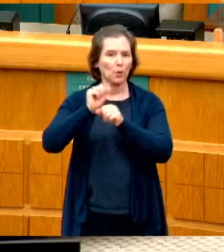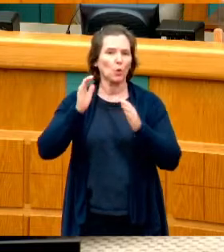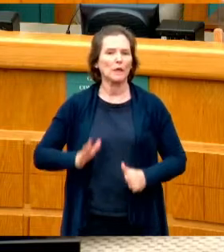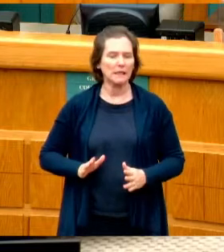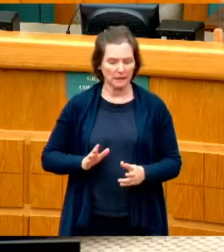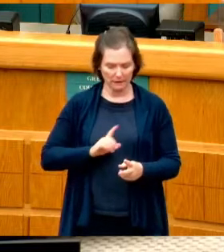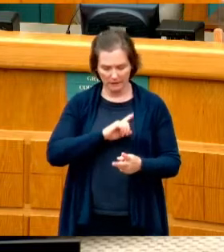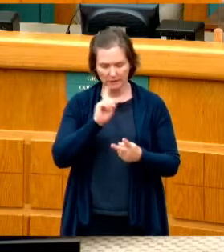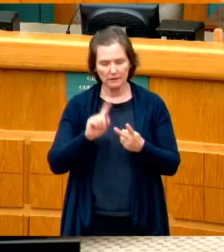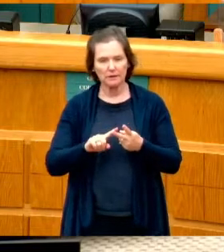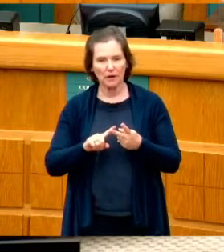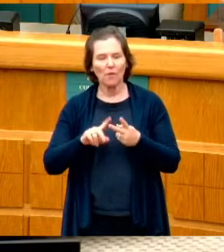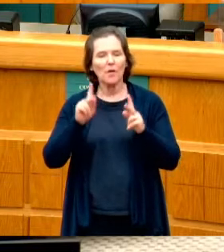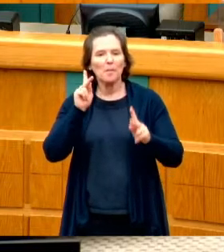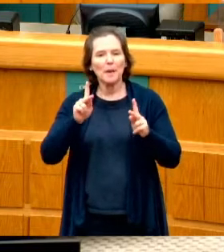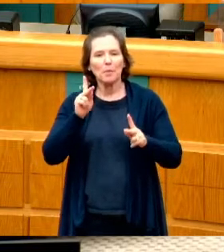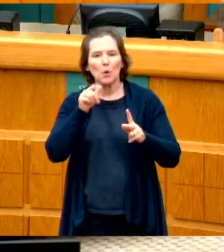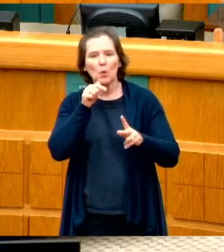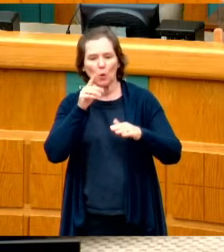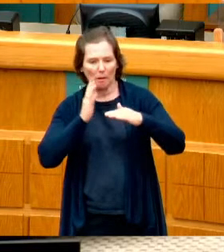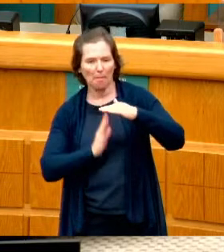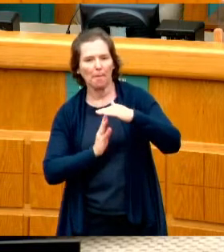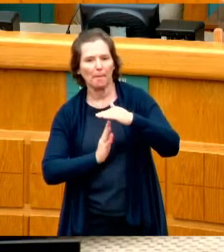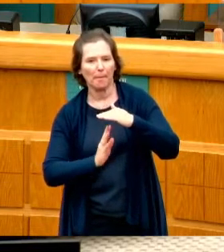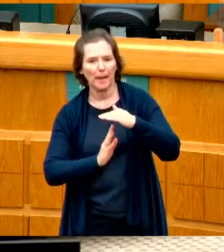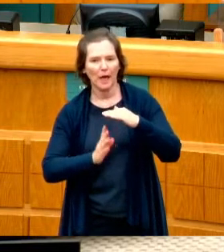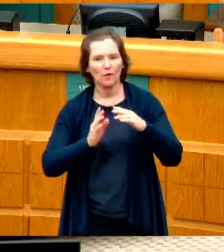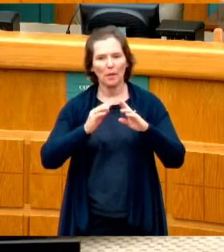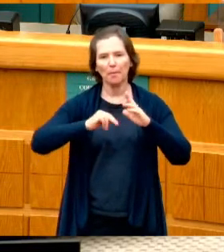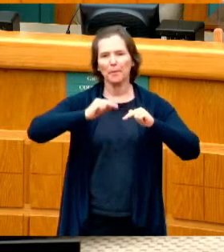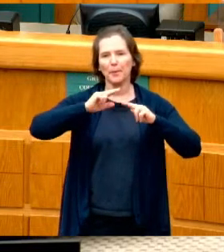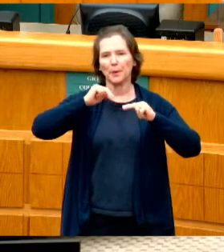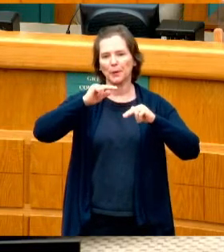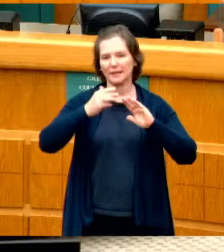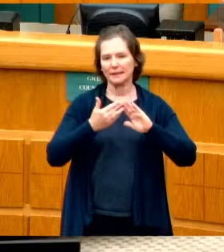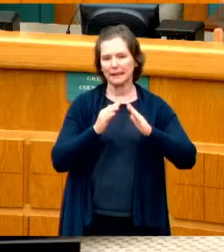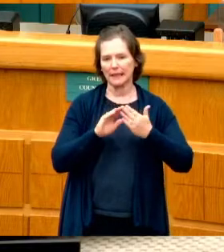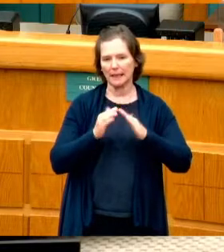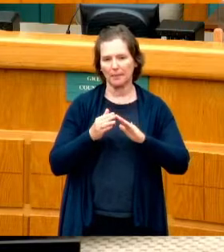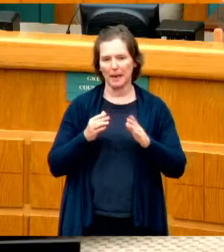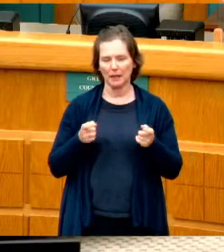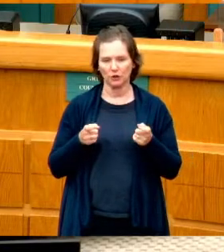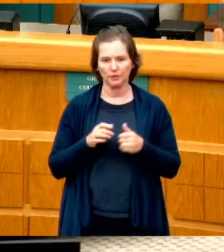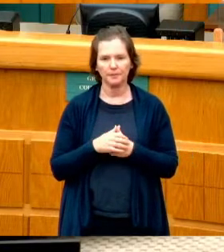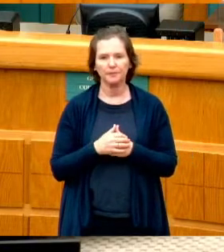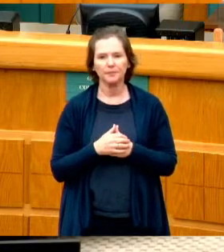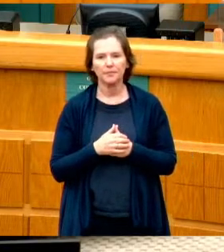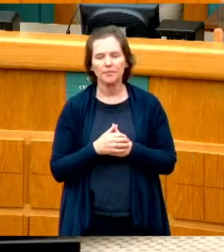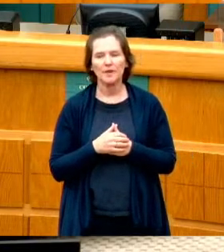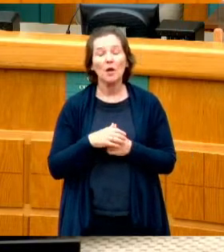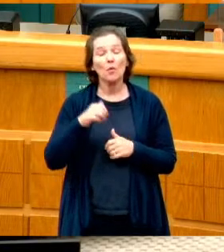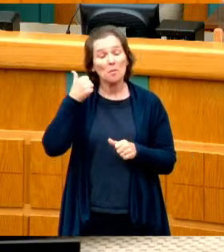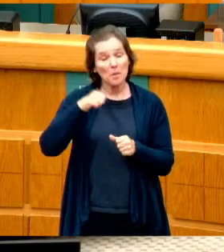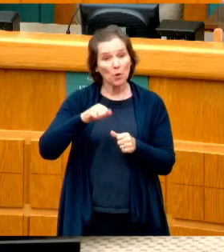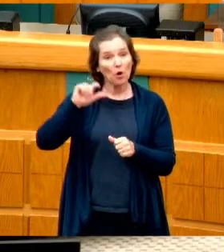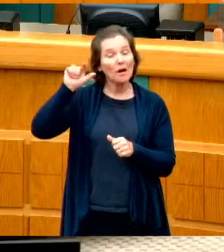city facilities. And so we know recently the governor did issue amended orders